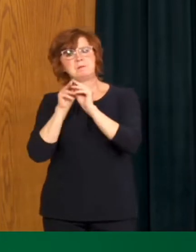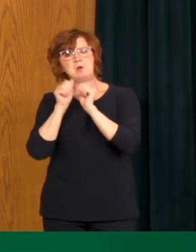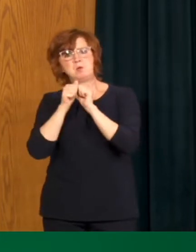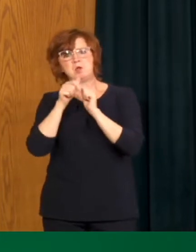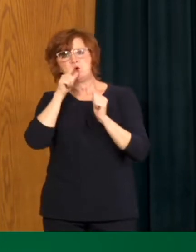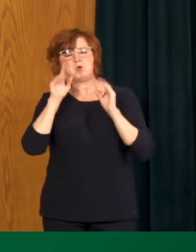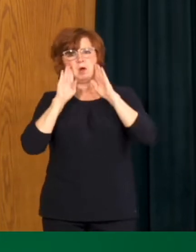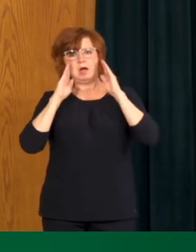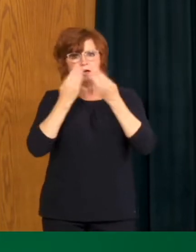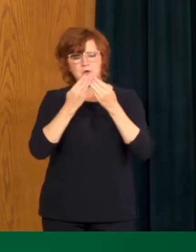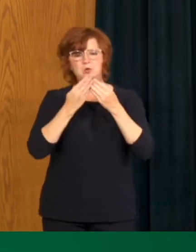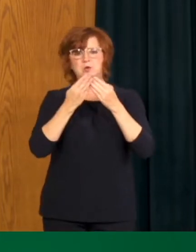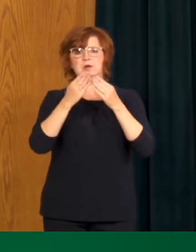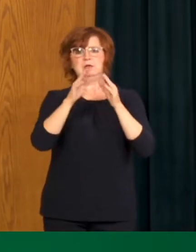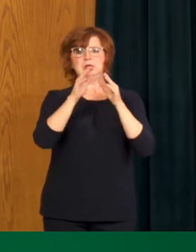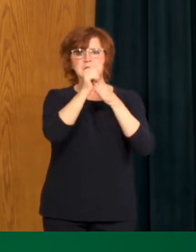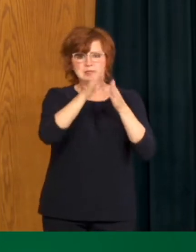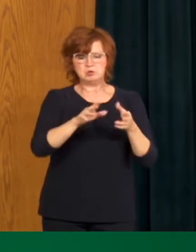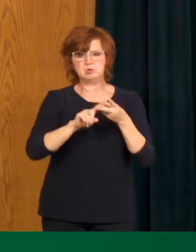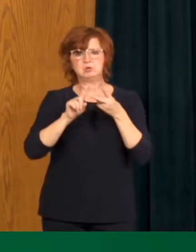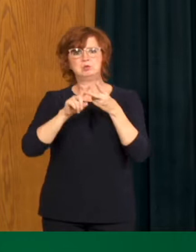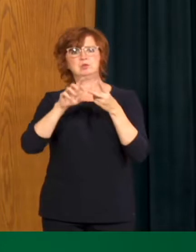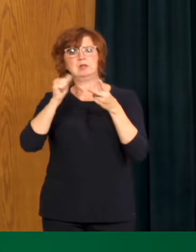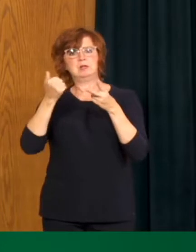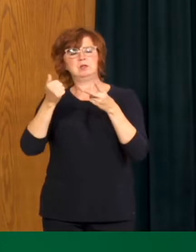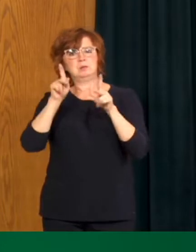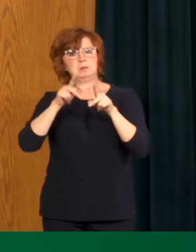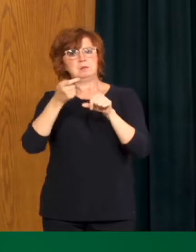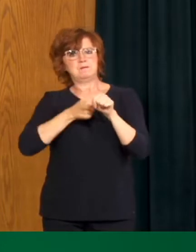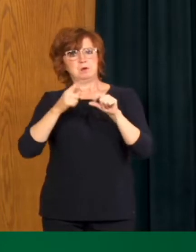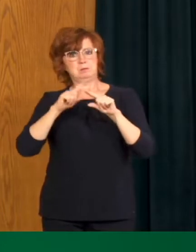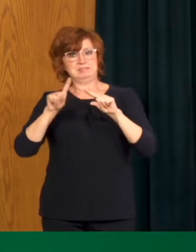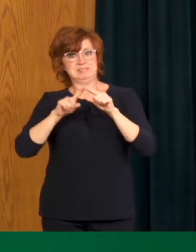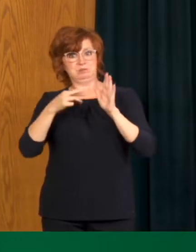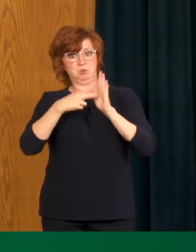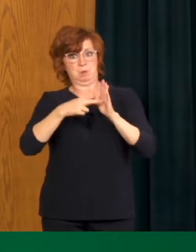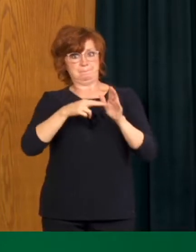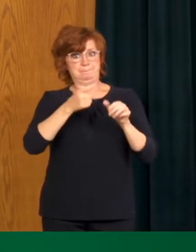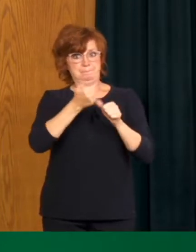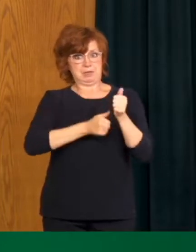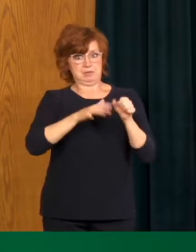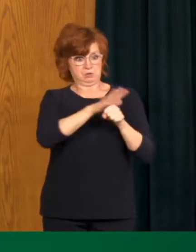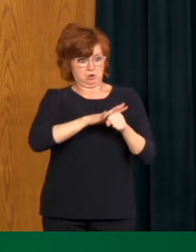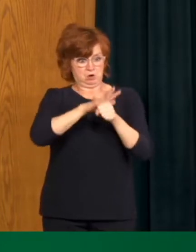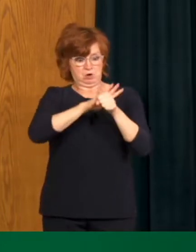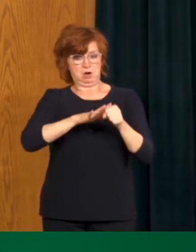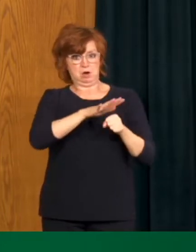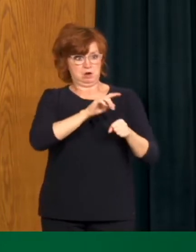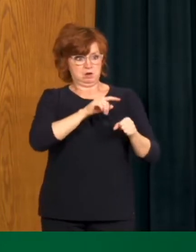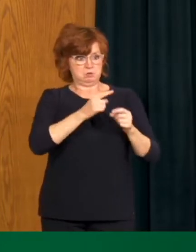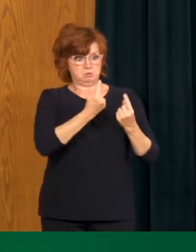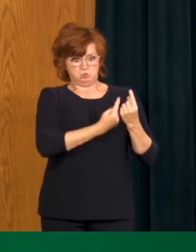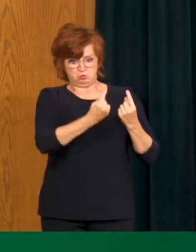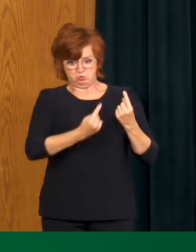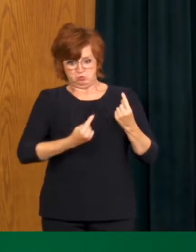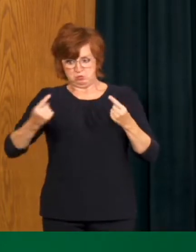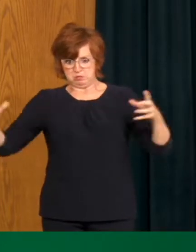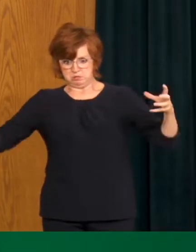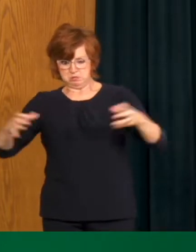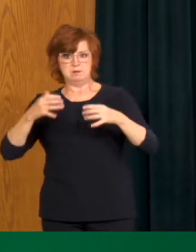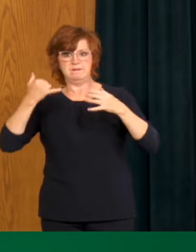of leaders from across the province to discuss next steps and how we continue to collaborate with our aggressive case finding and active